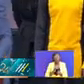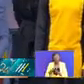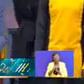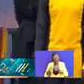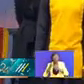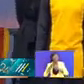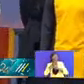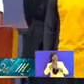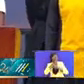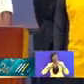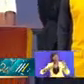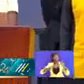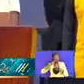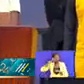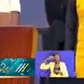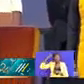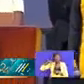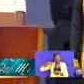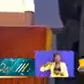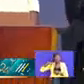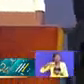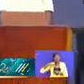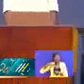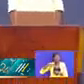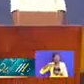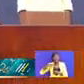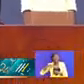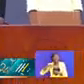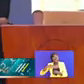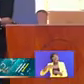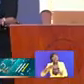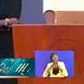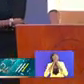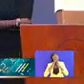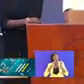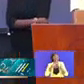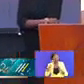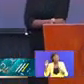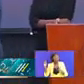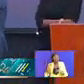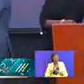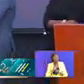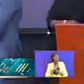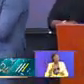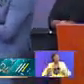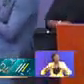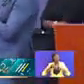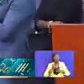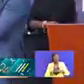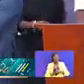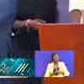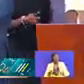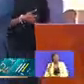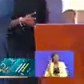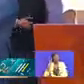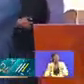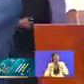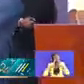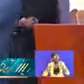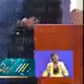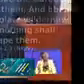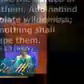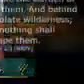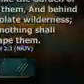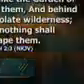Giants let them become the light let's let's go quickly I bless the one who gave me time may God bless you